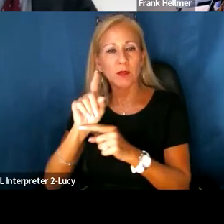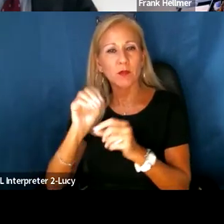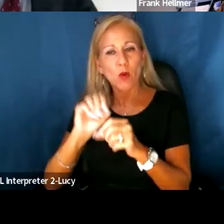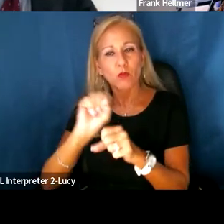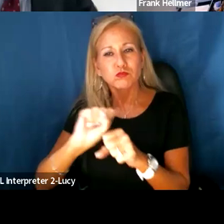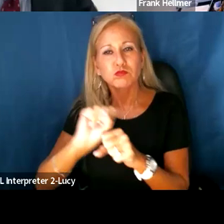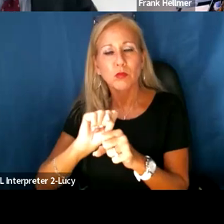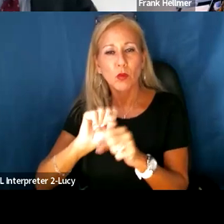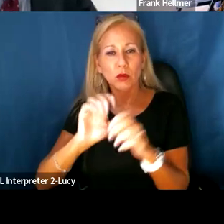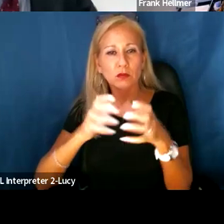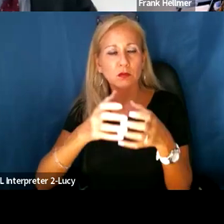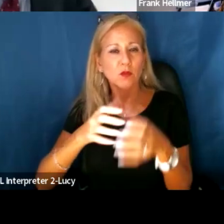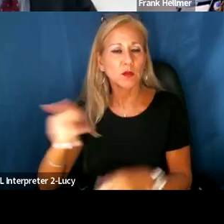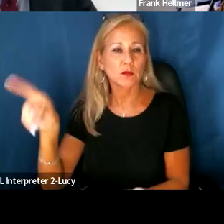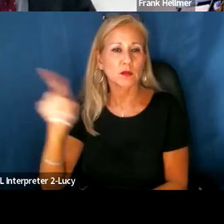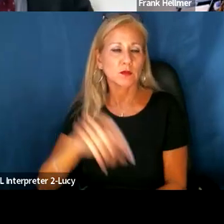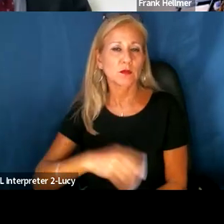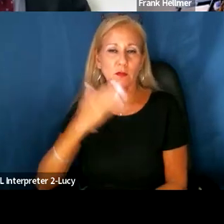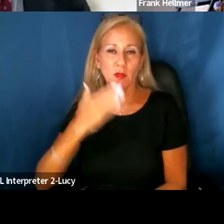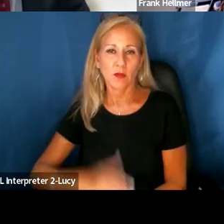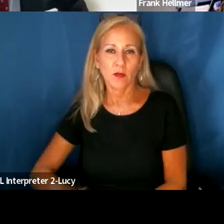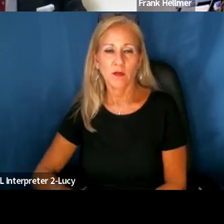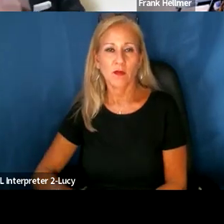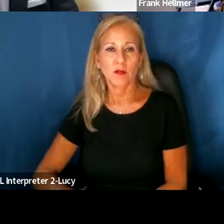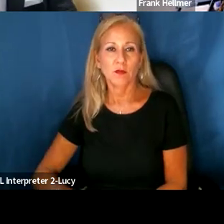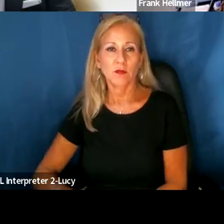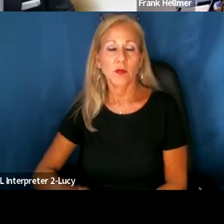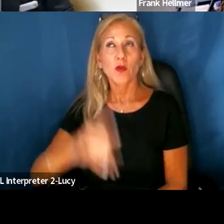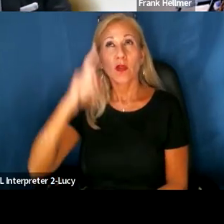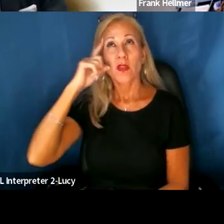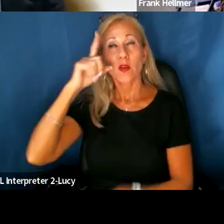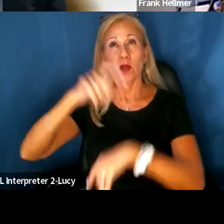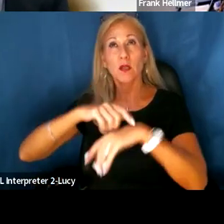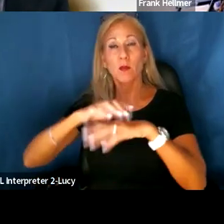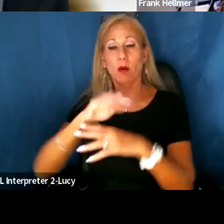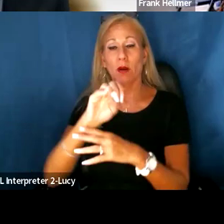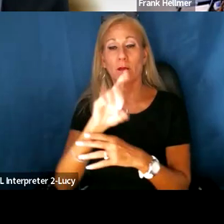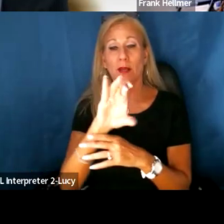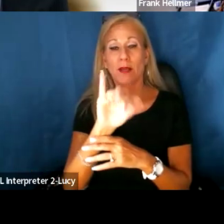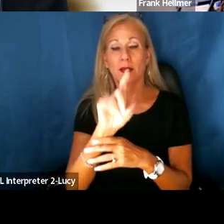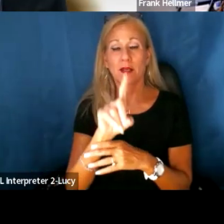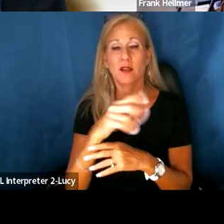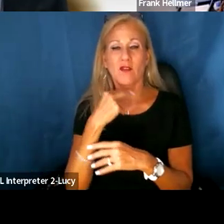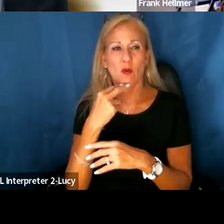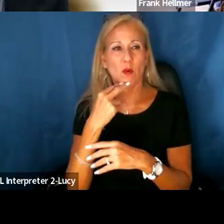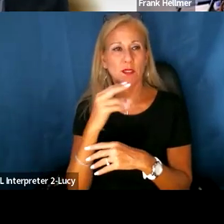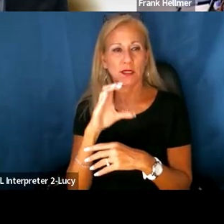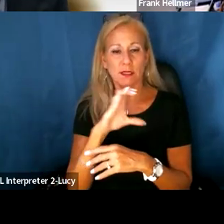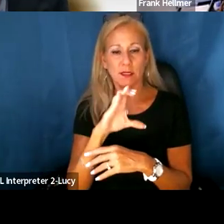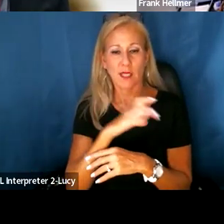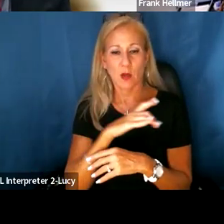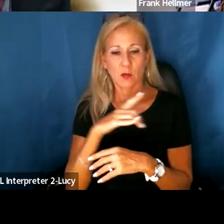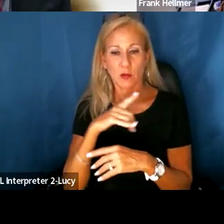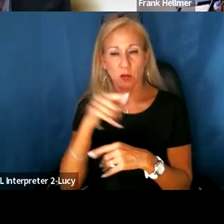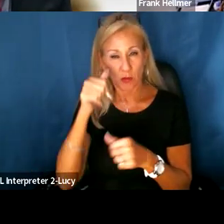workforce. Great. Thank you, Frank. When you think about your time on the Medicaid Voice Council, can you think about a time where